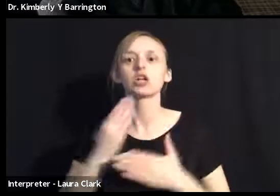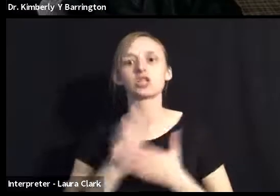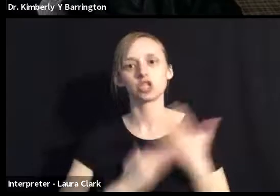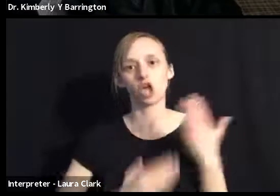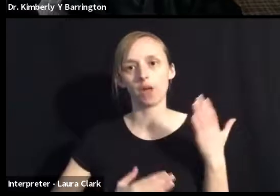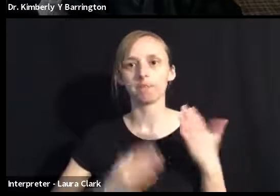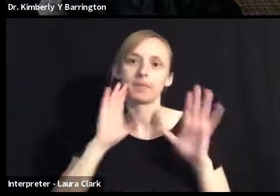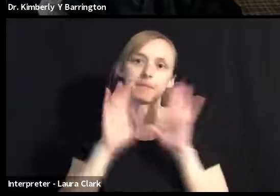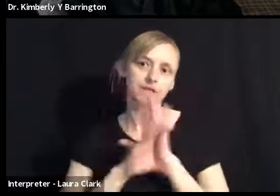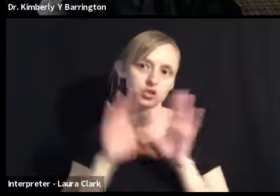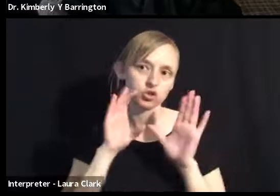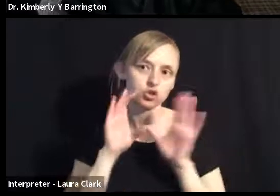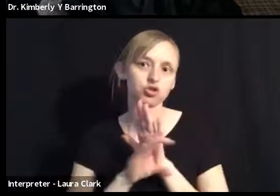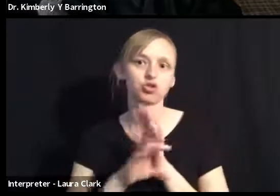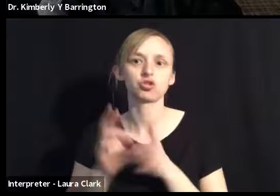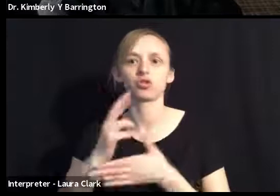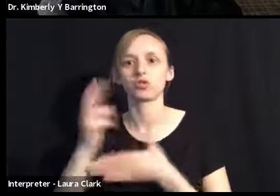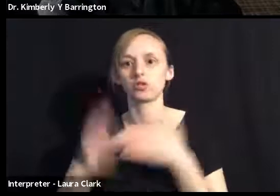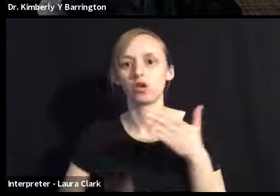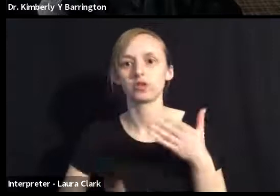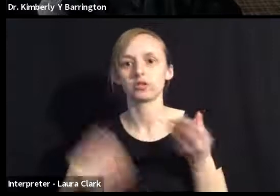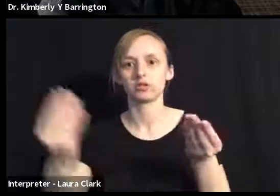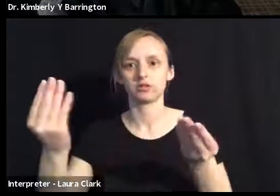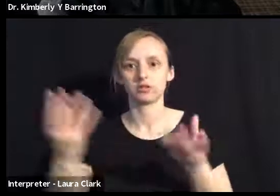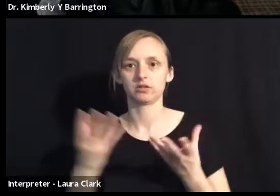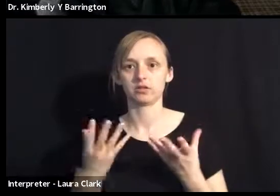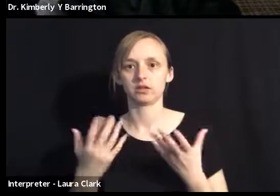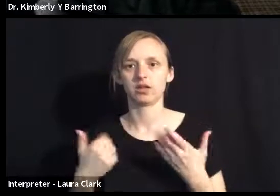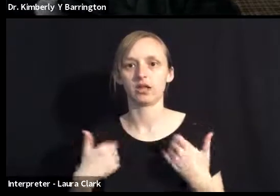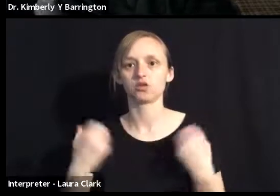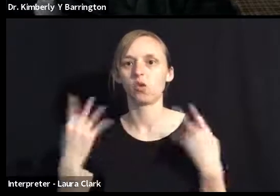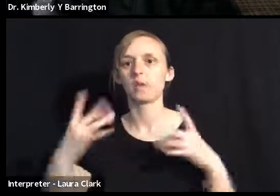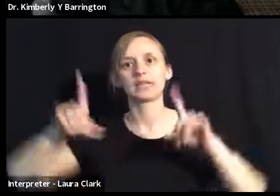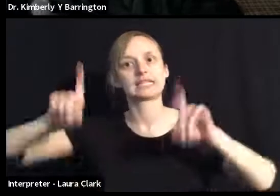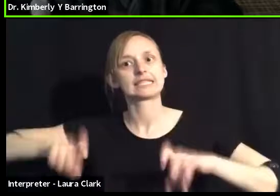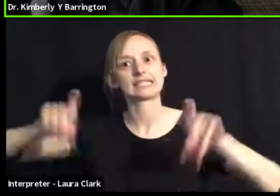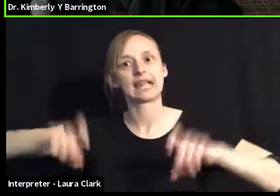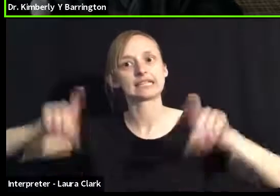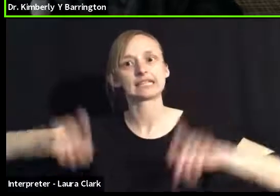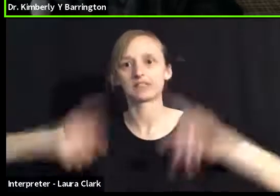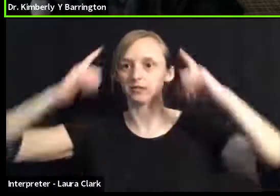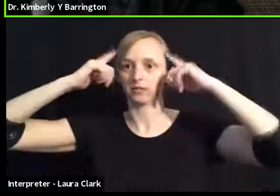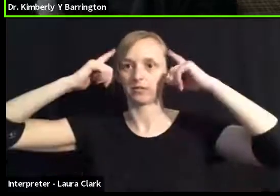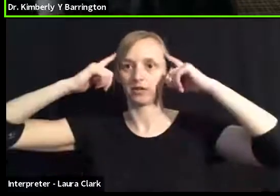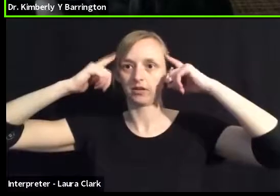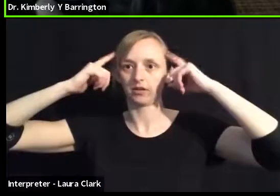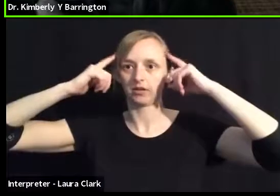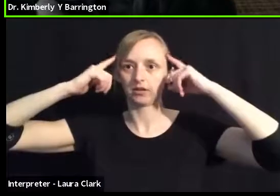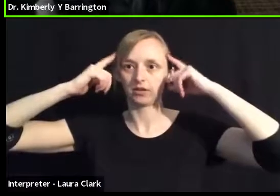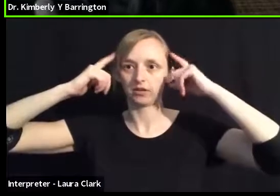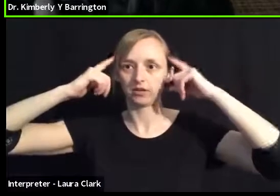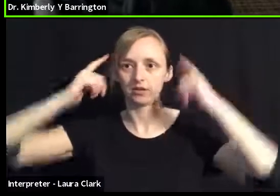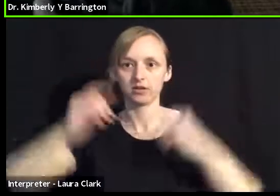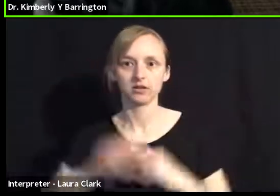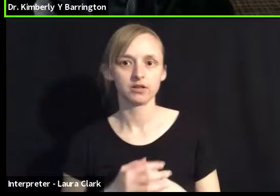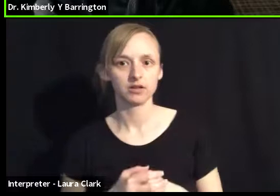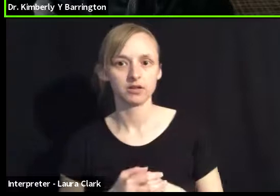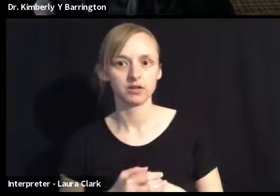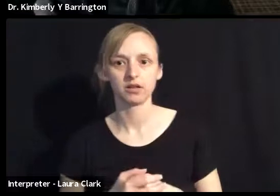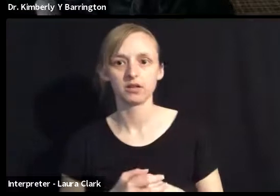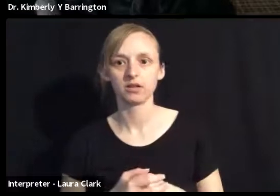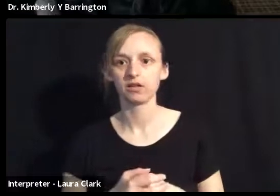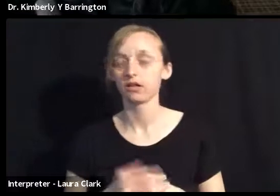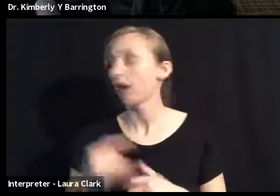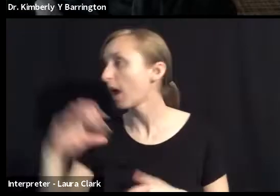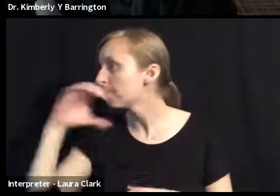MRI, I had so many tests done on my brain. So like, is it an EEG? What you